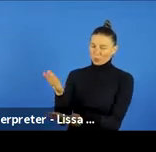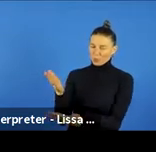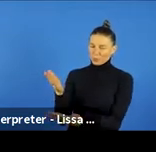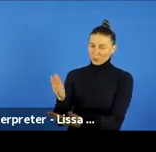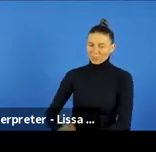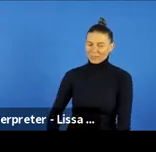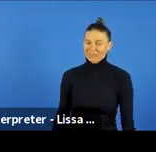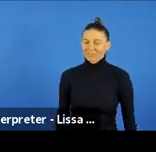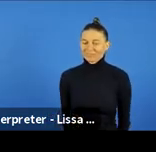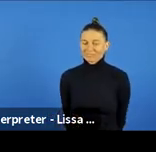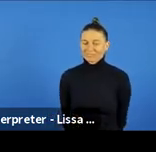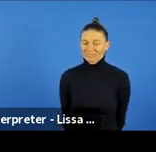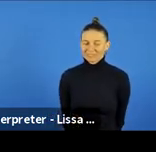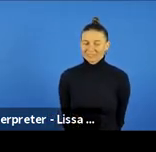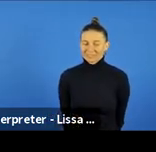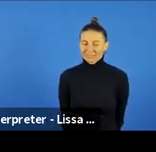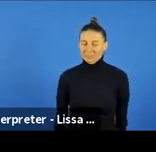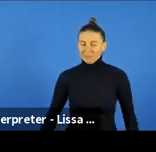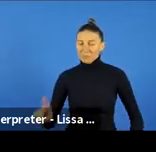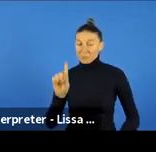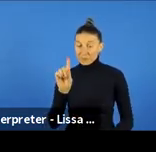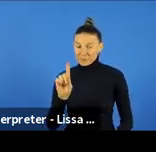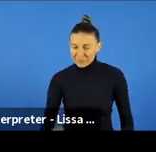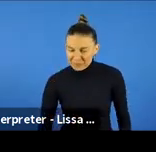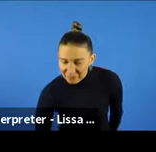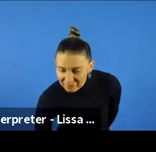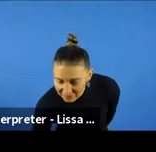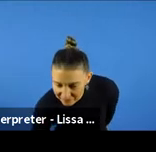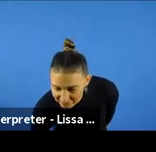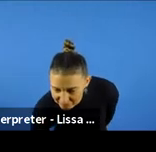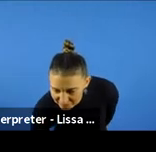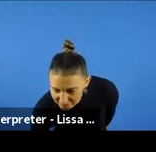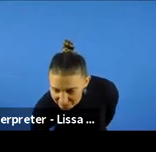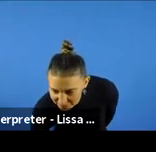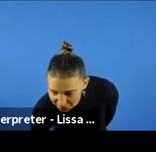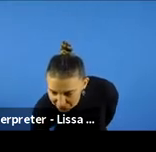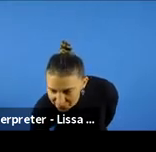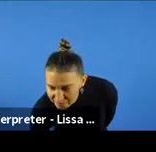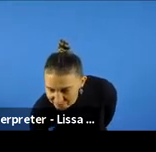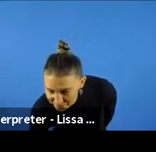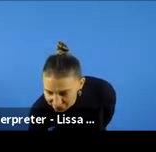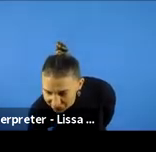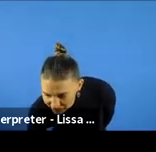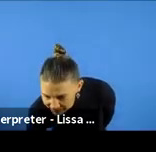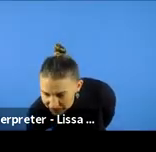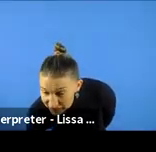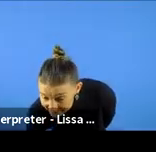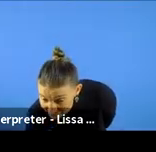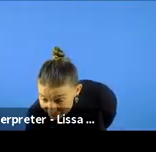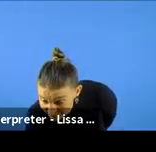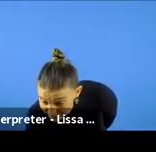One moment. Yes, sure. Can you hear me? Yes, perfectly.